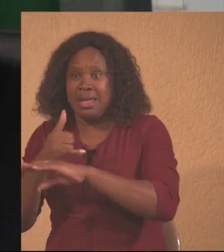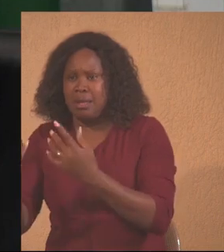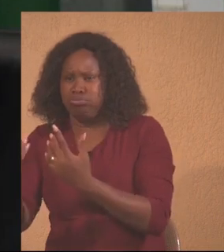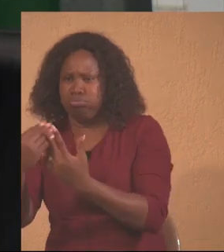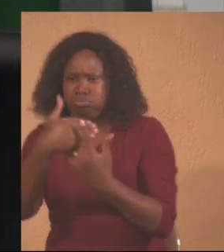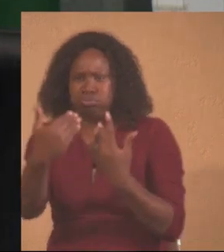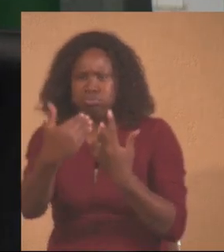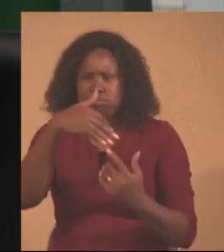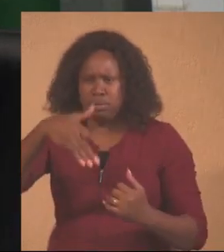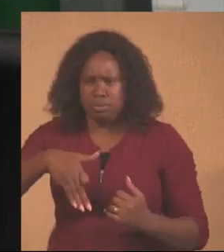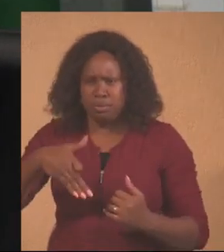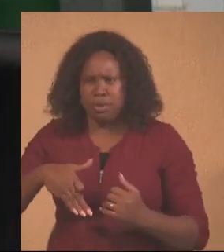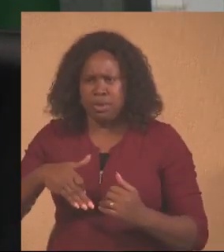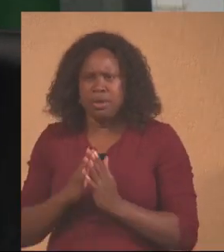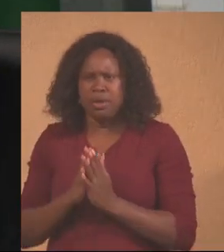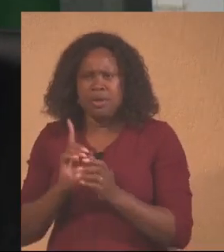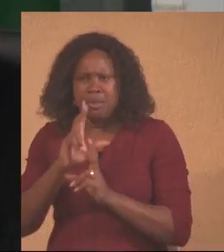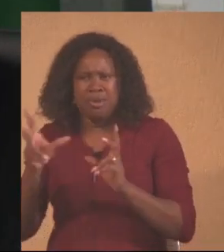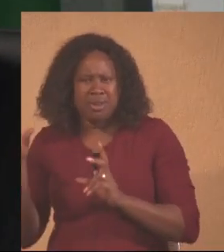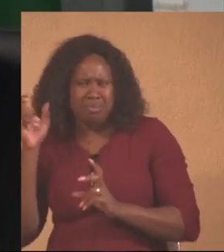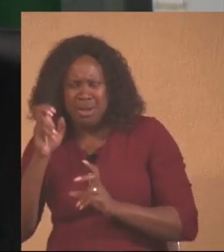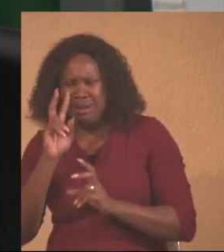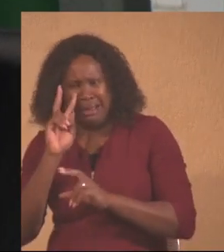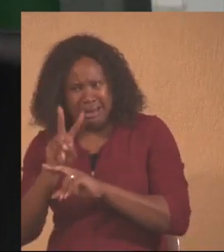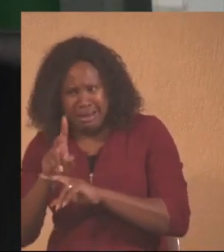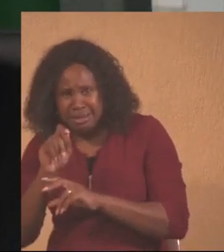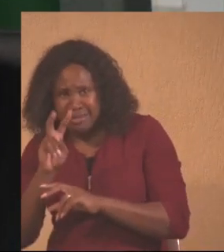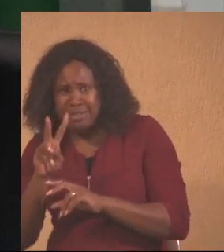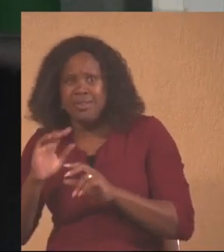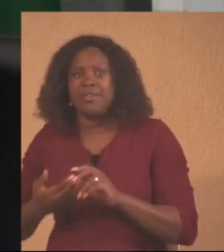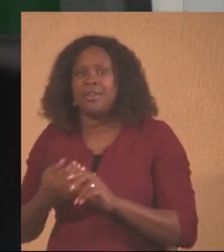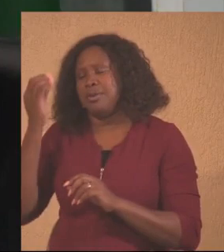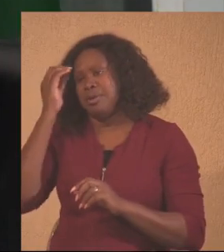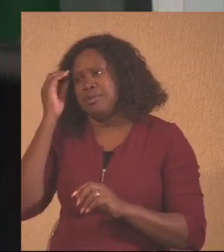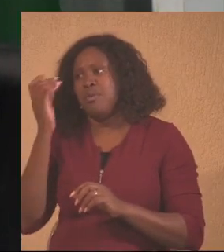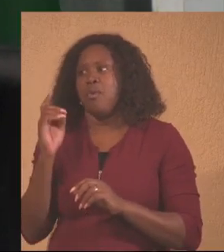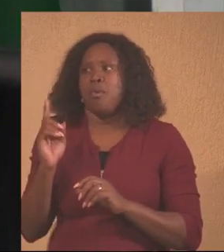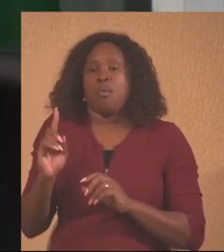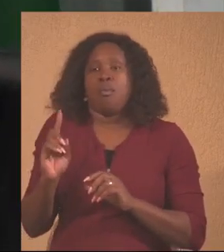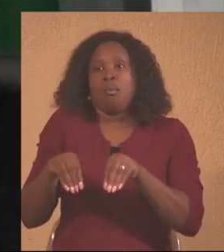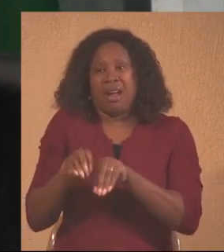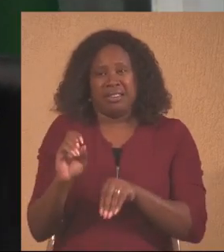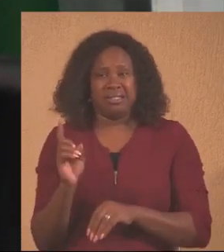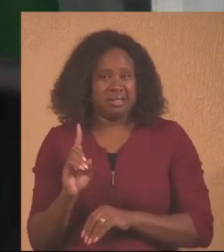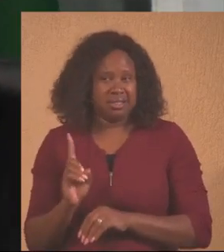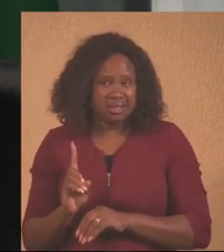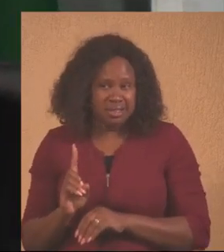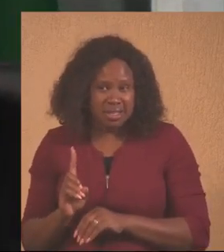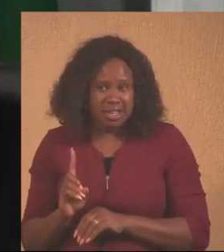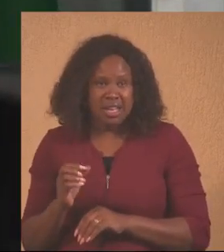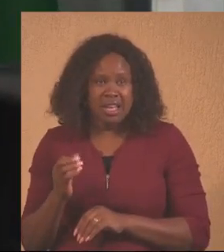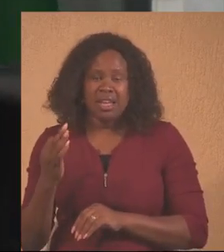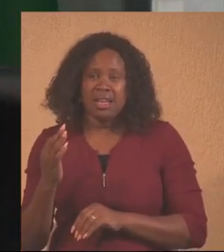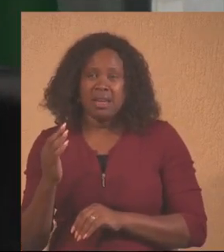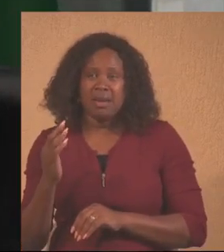would like to understand, and the viewers and listeners would like to know, what is the steps taken when someone who is